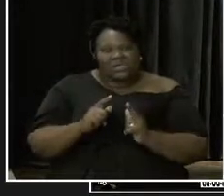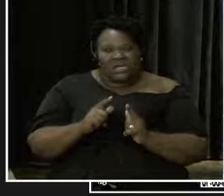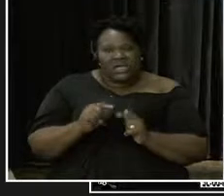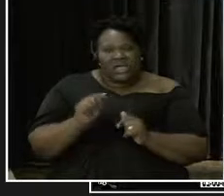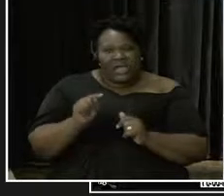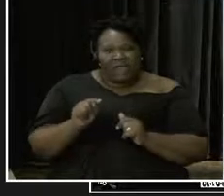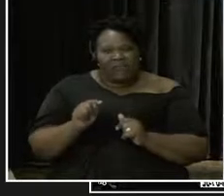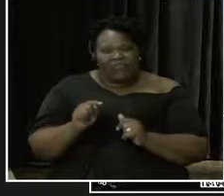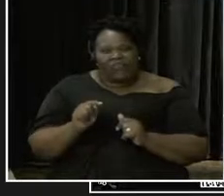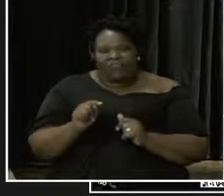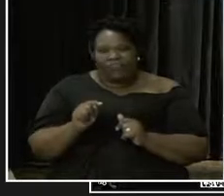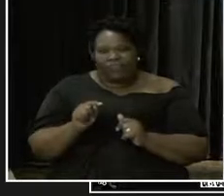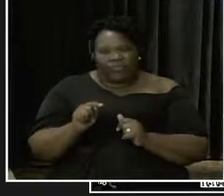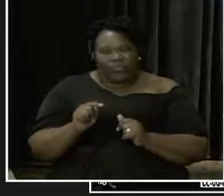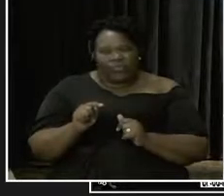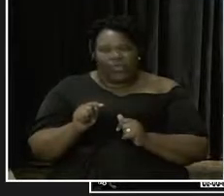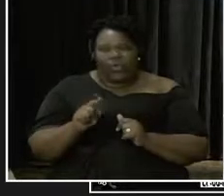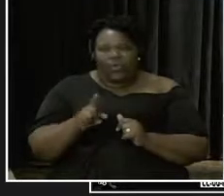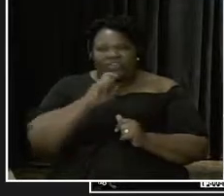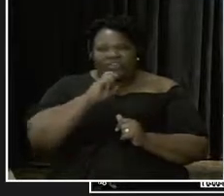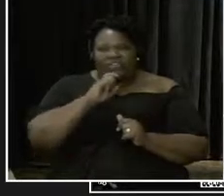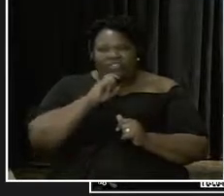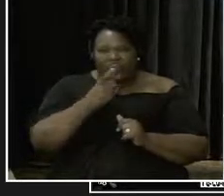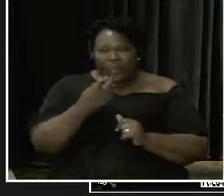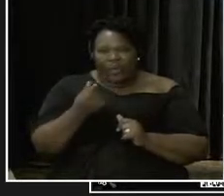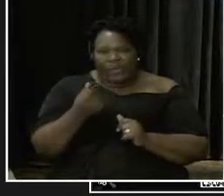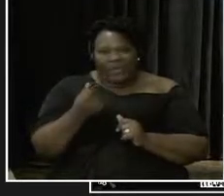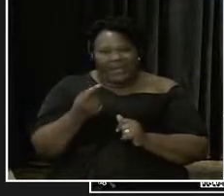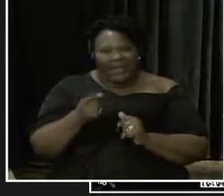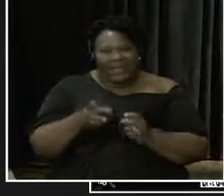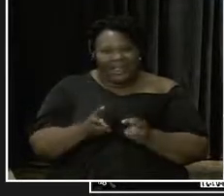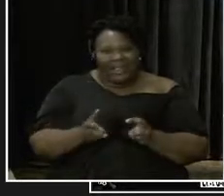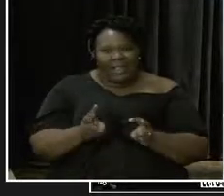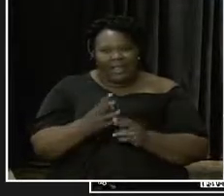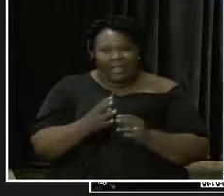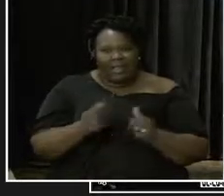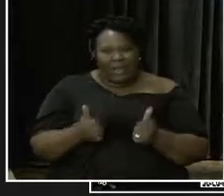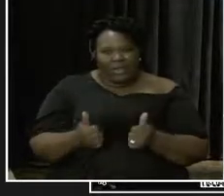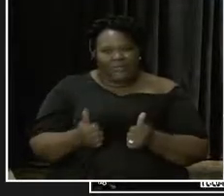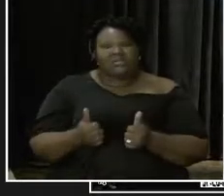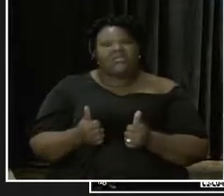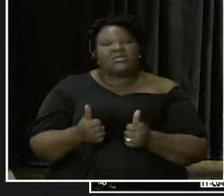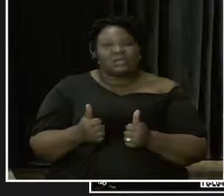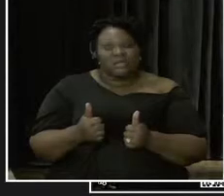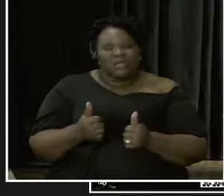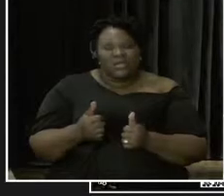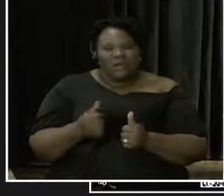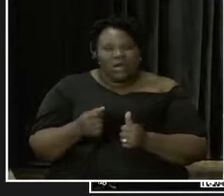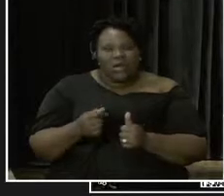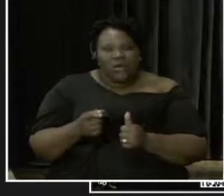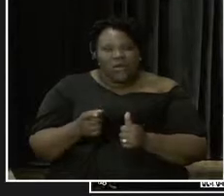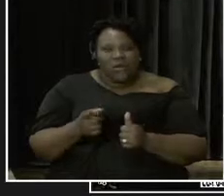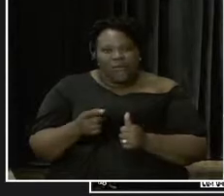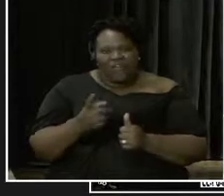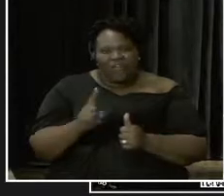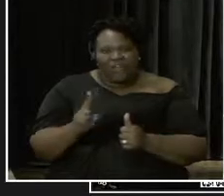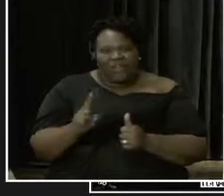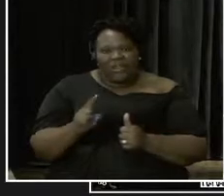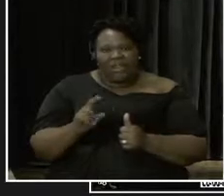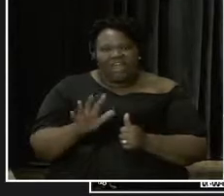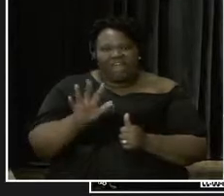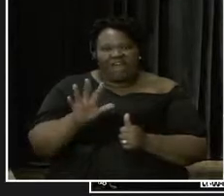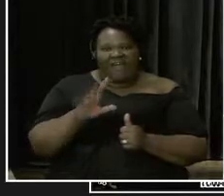and equates to financial misconduct. The report is also silent as to what is the financial implication for these